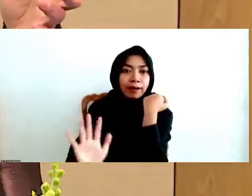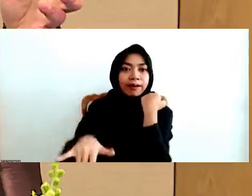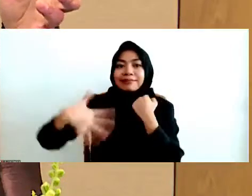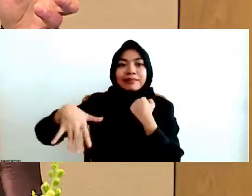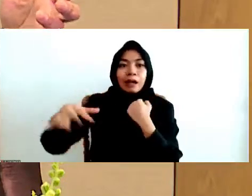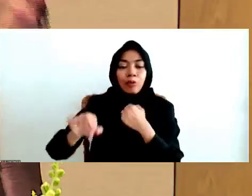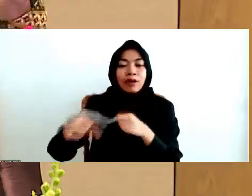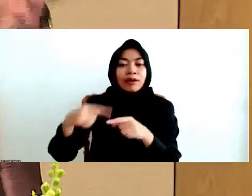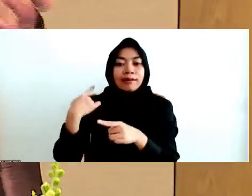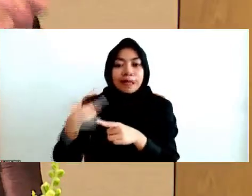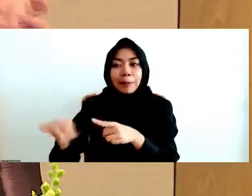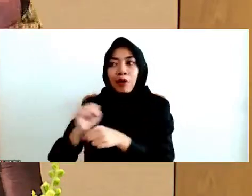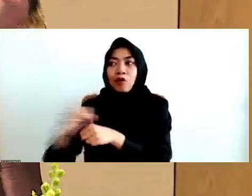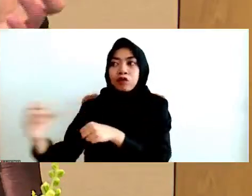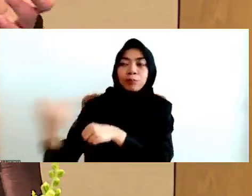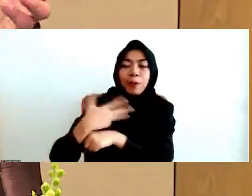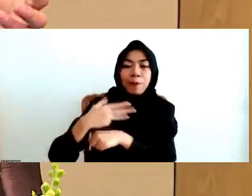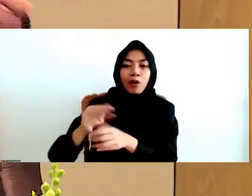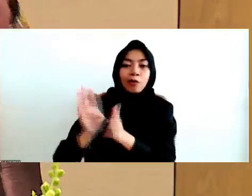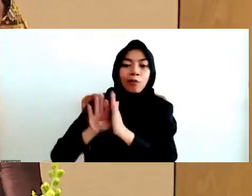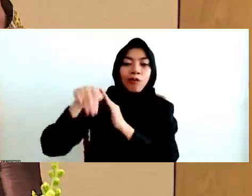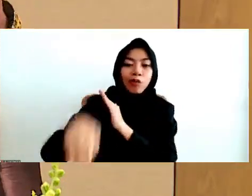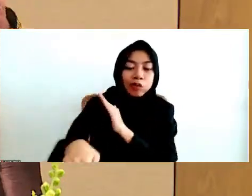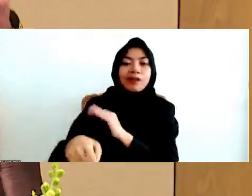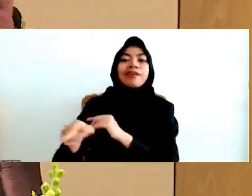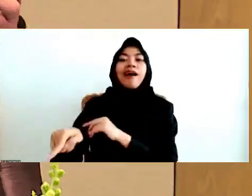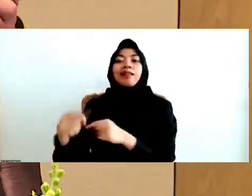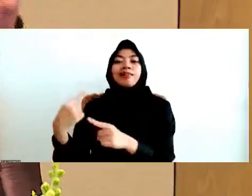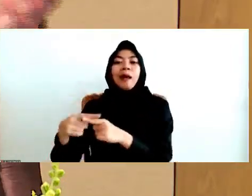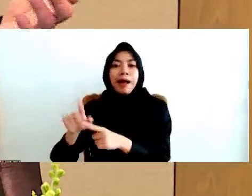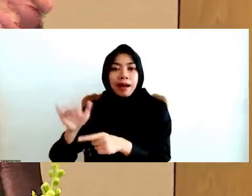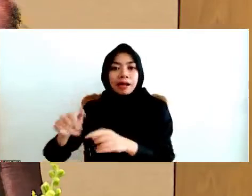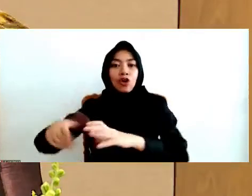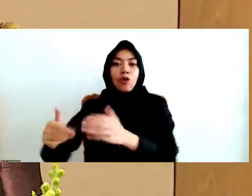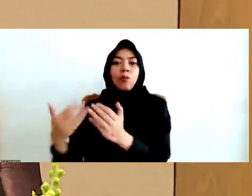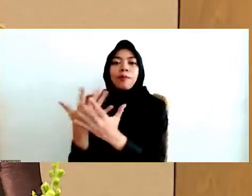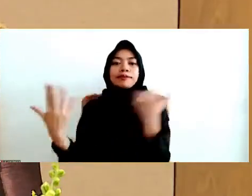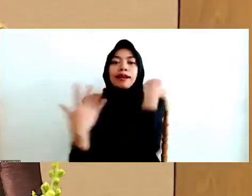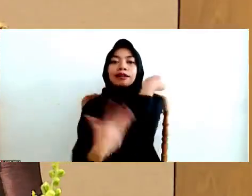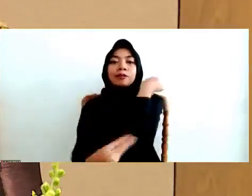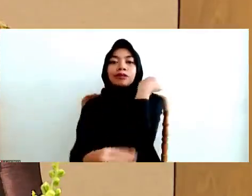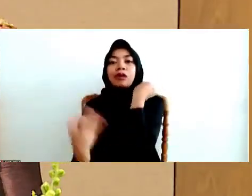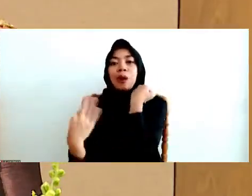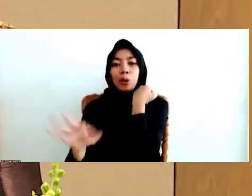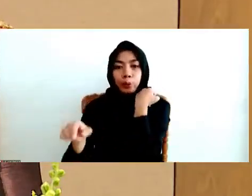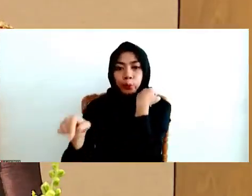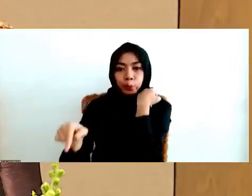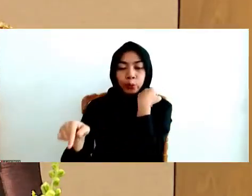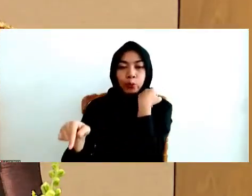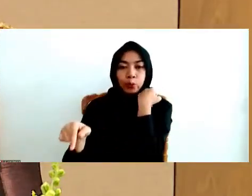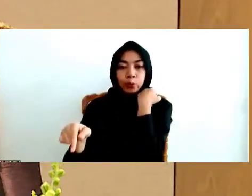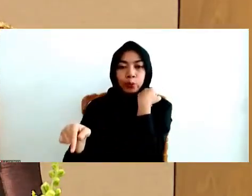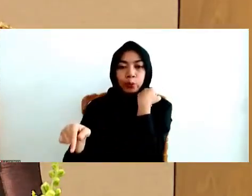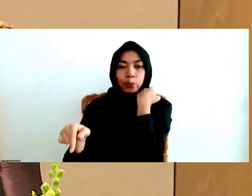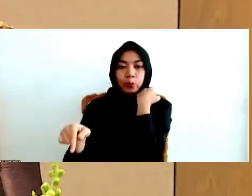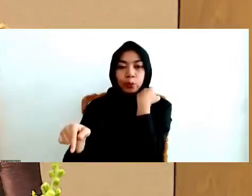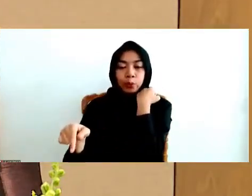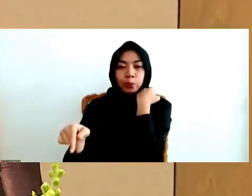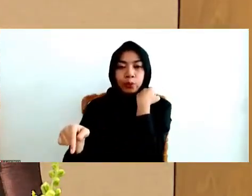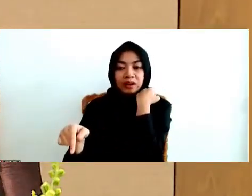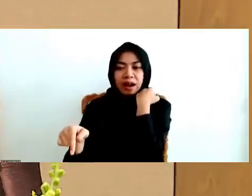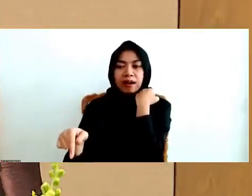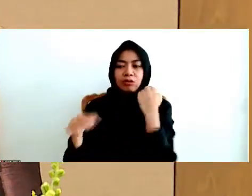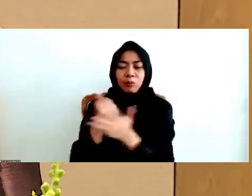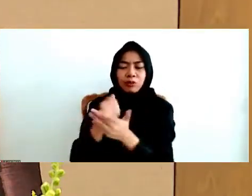they basically their livelihood is actually fine, even and then they basically don't need the support from the